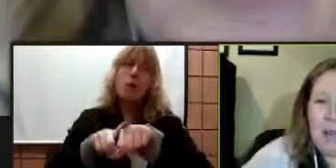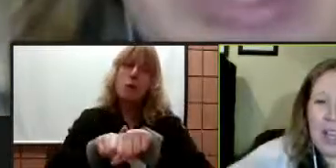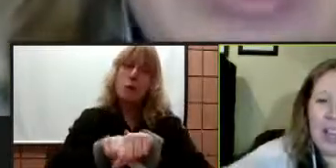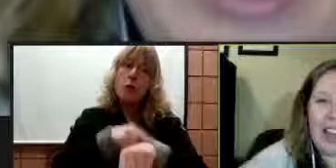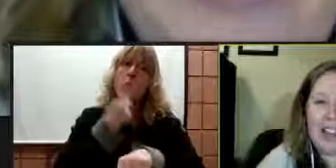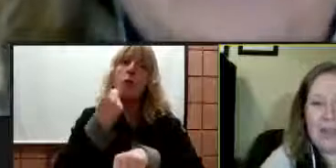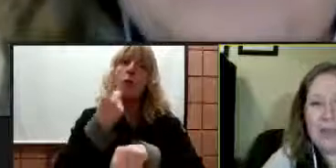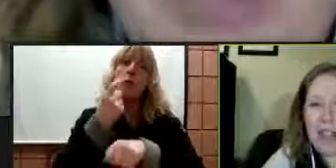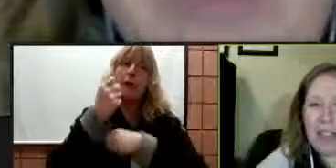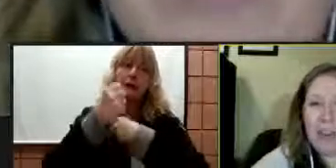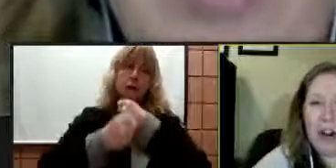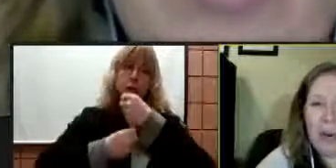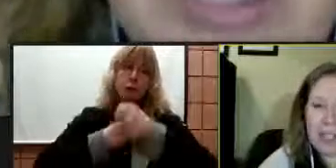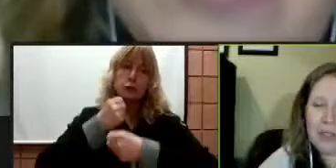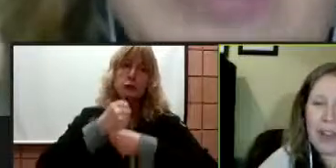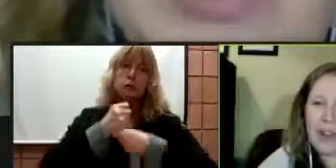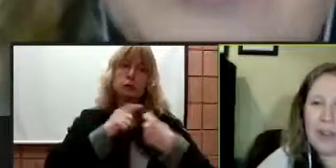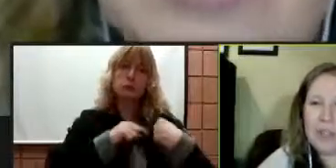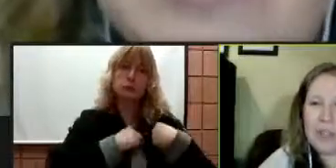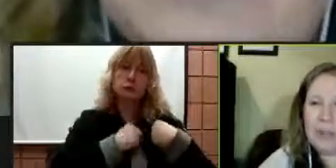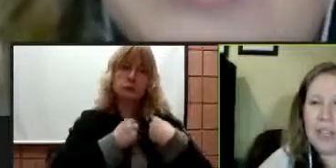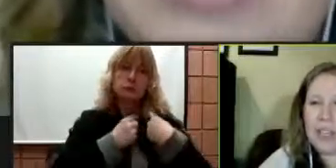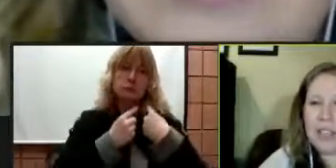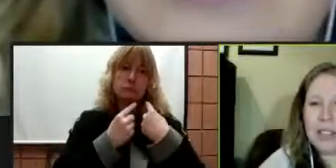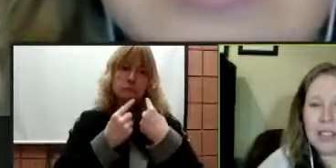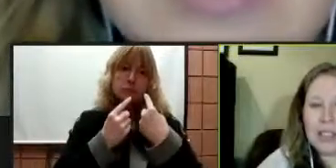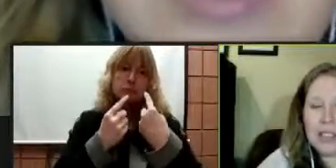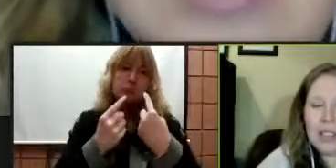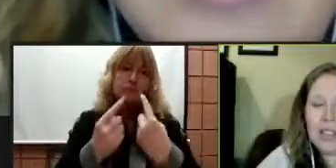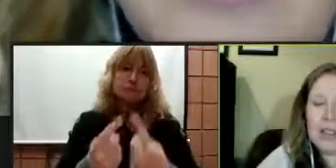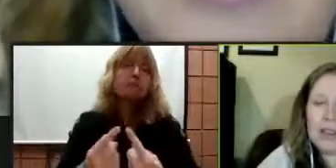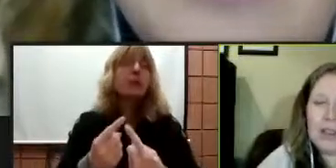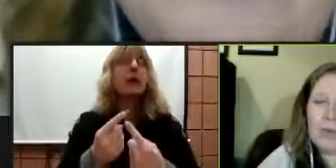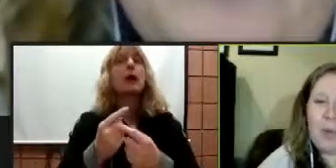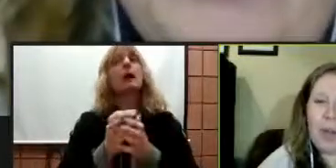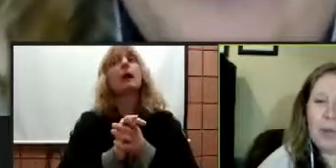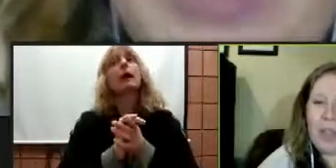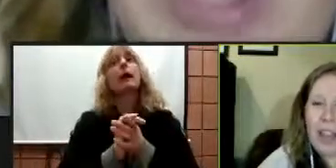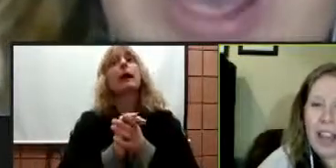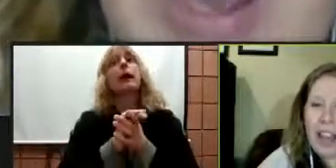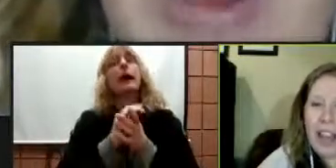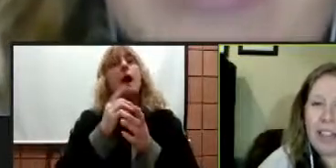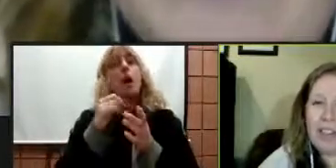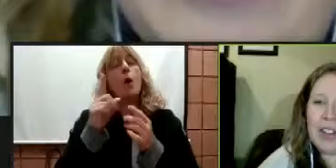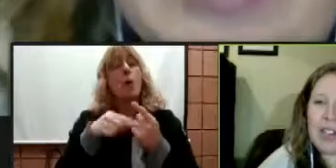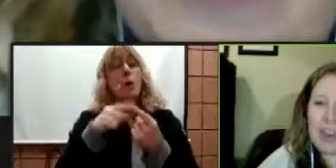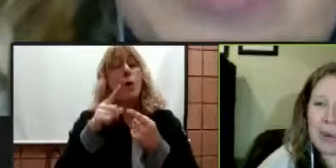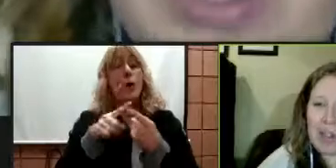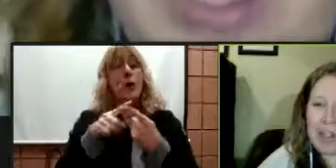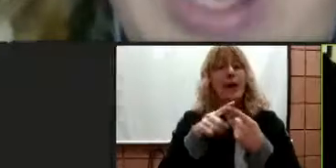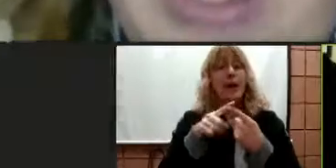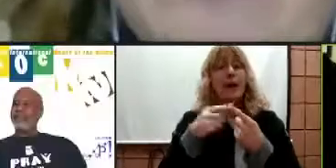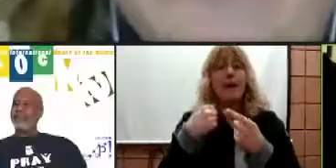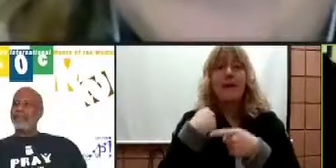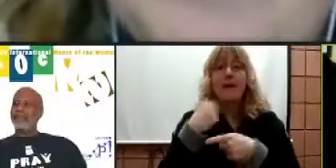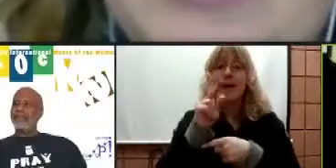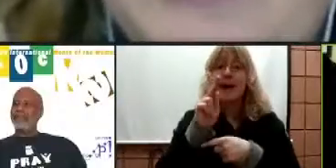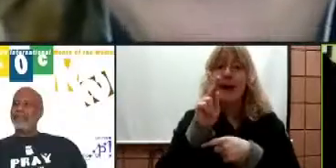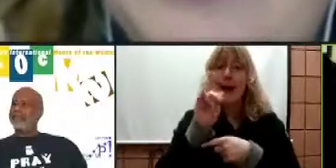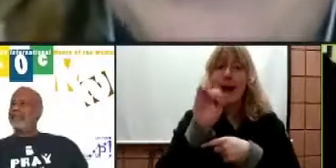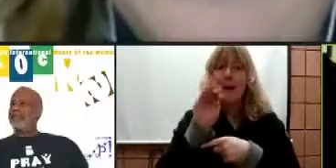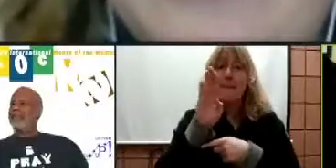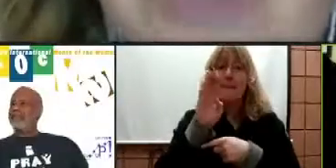year, and we have always found some peace when we have Kimberly on